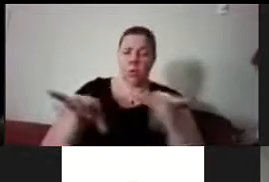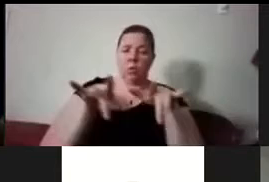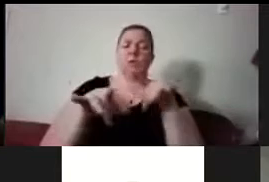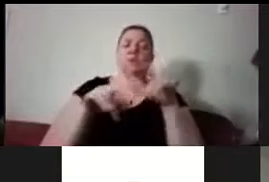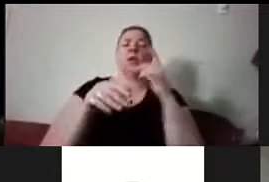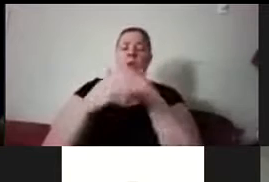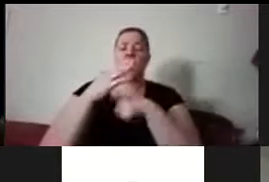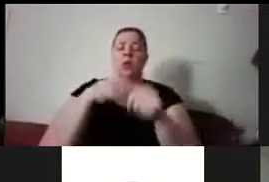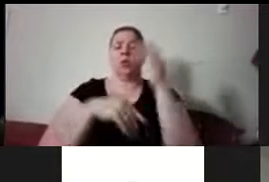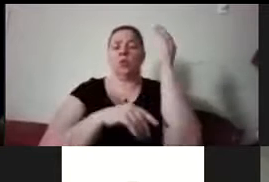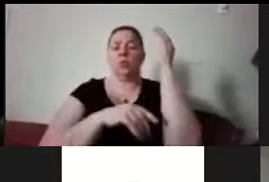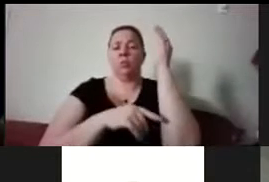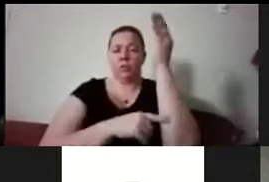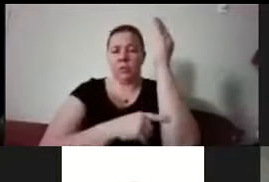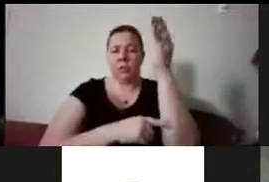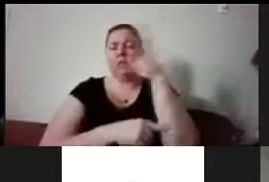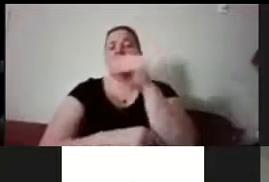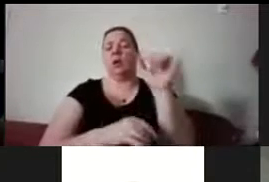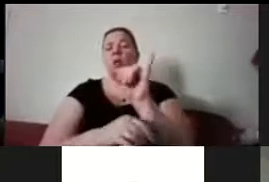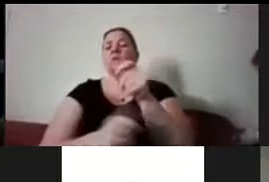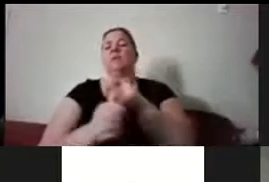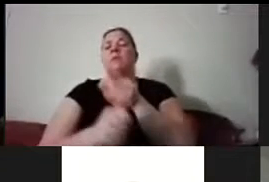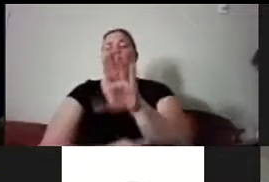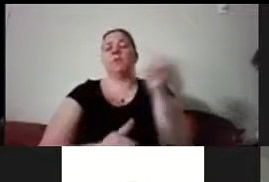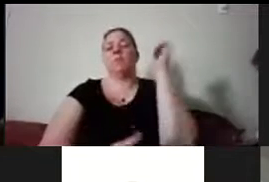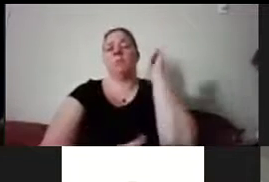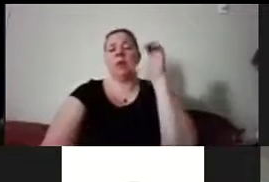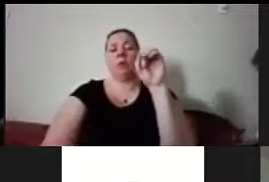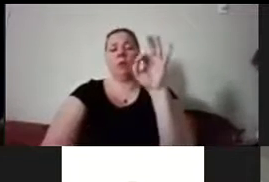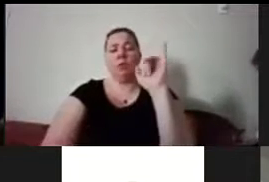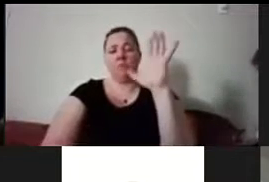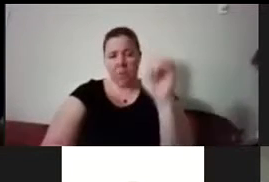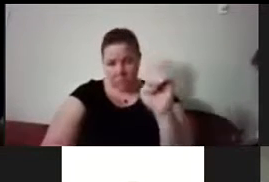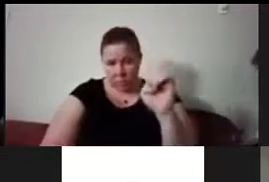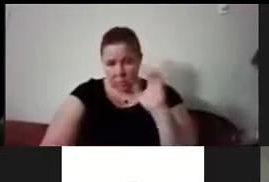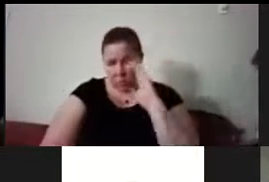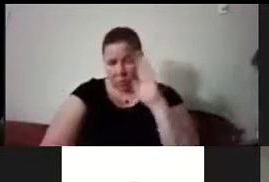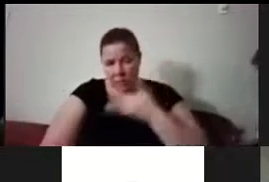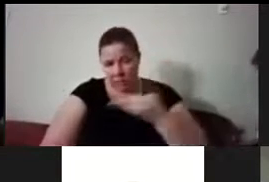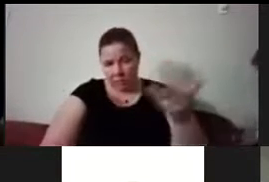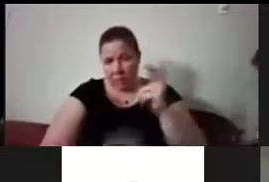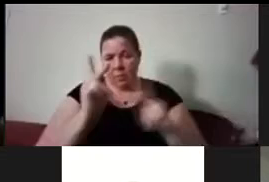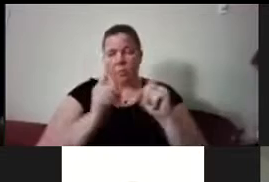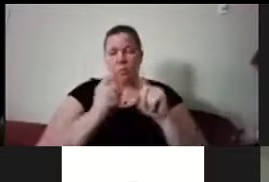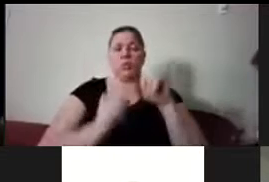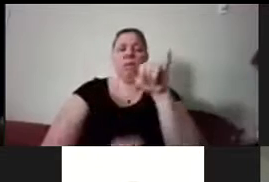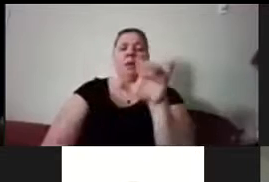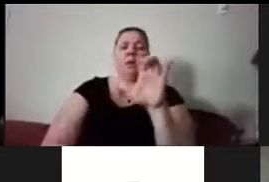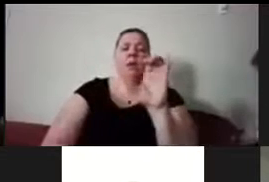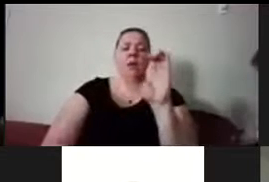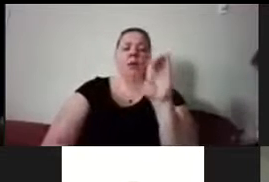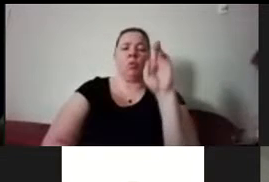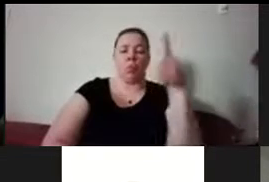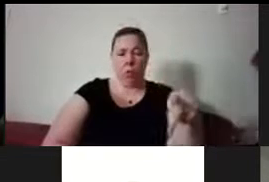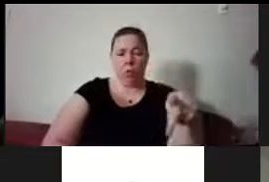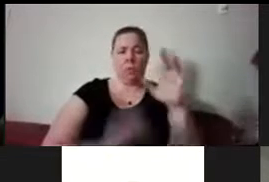presentations. And then also from your back office, you'll be able to invite people to the corporate webinar using links